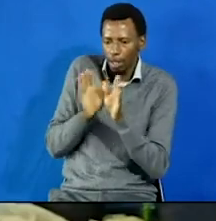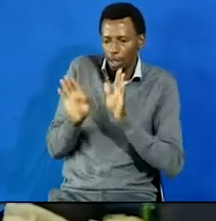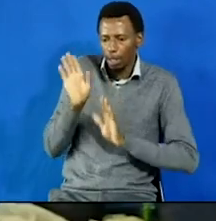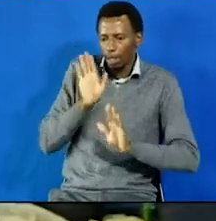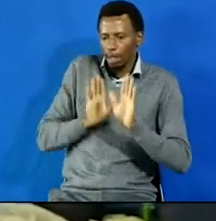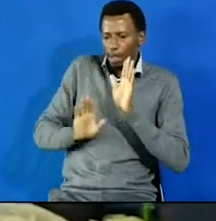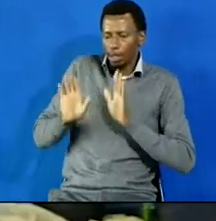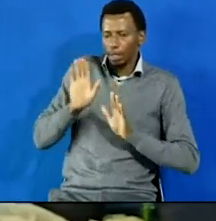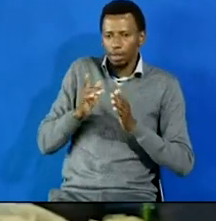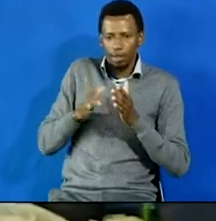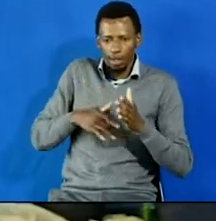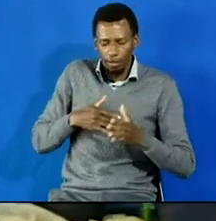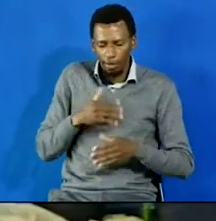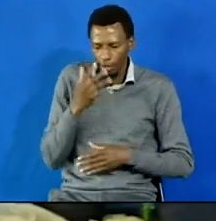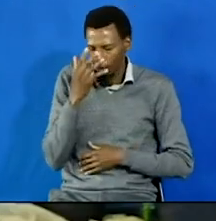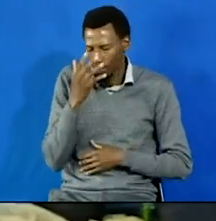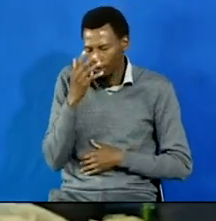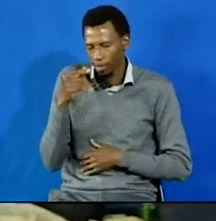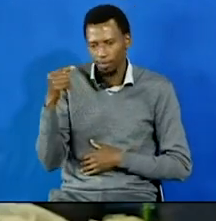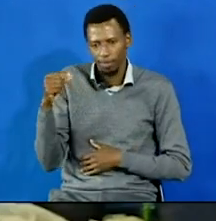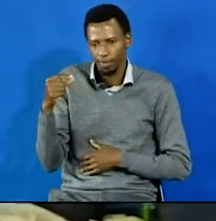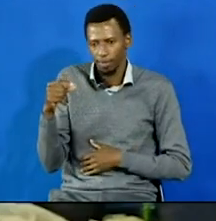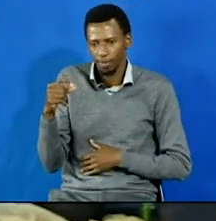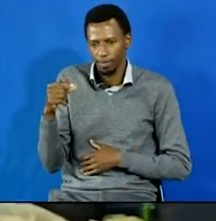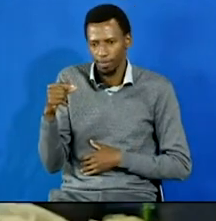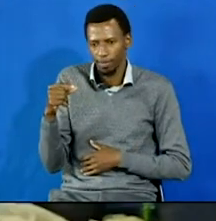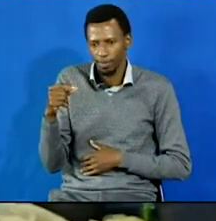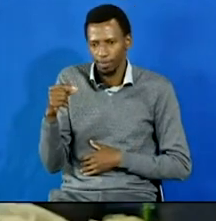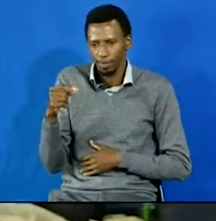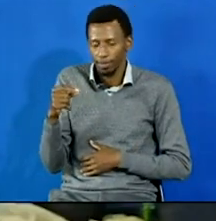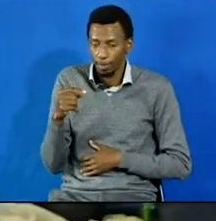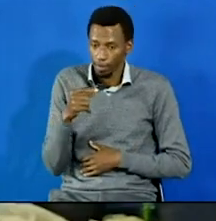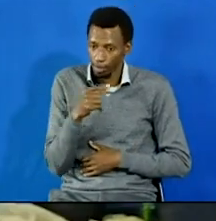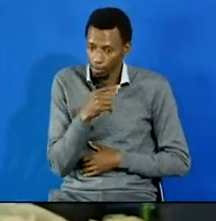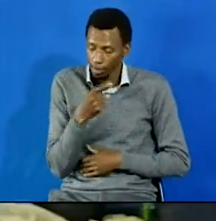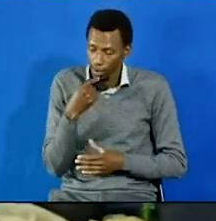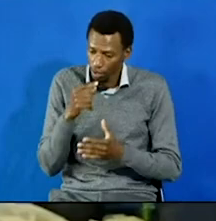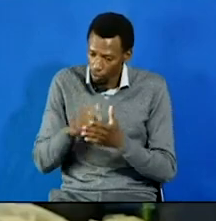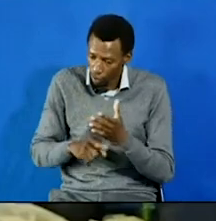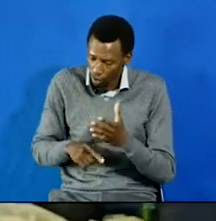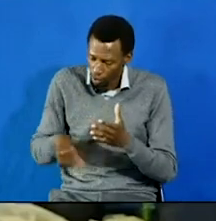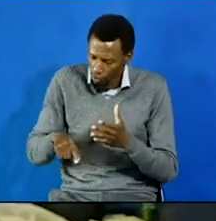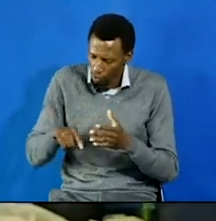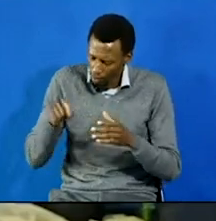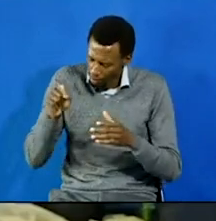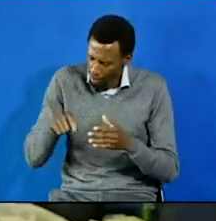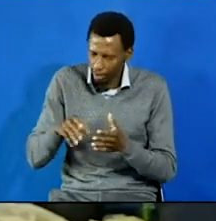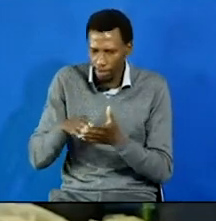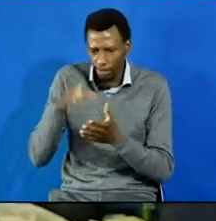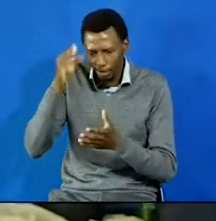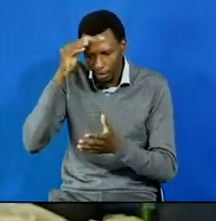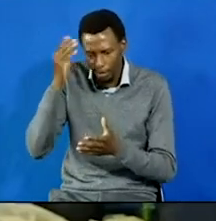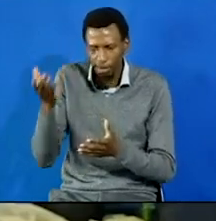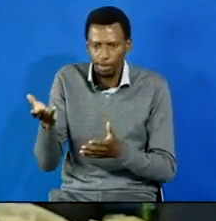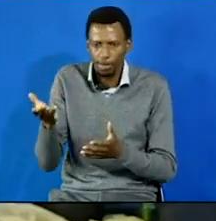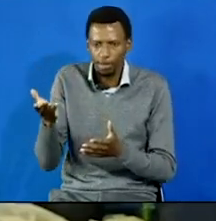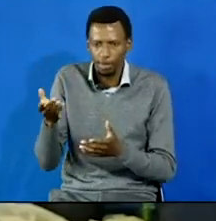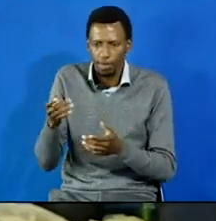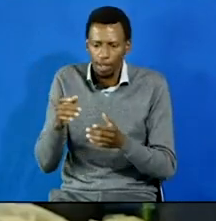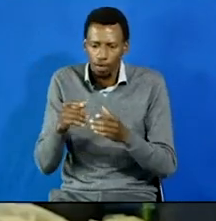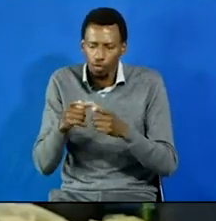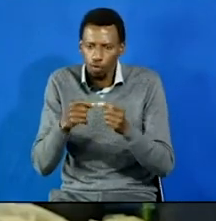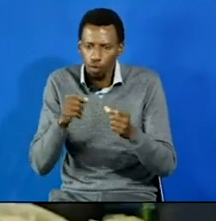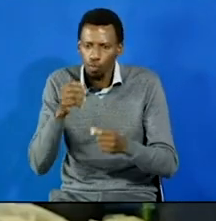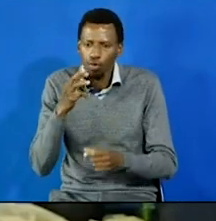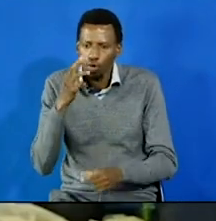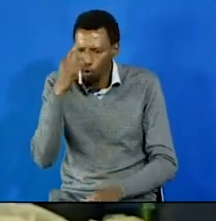we are ashamed of the gospel. It's my prayer today that we learn, we be charged by the message from Romans chapter 1